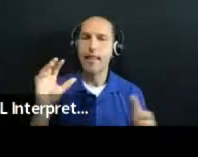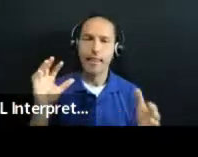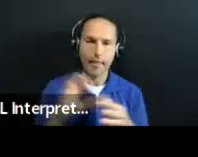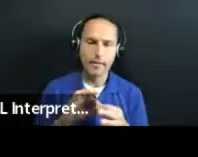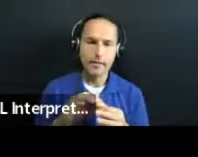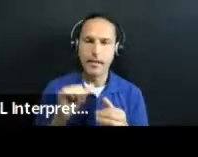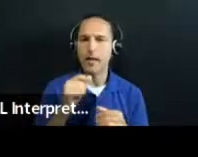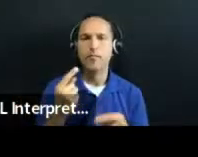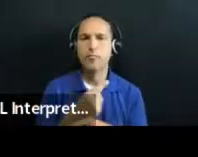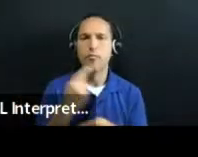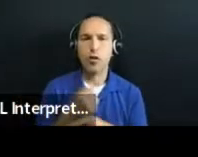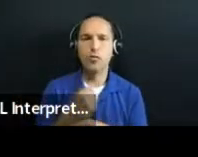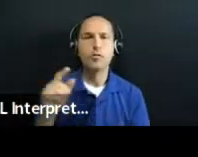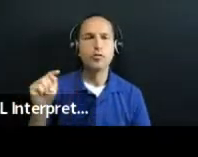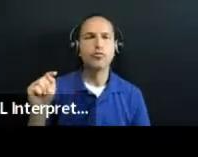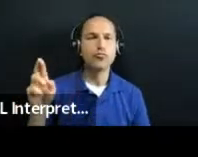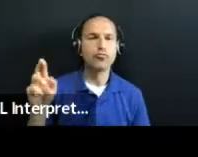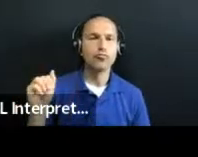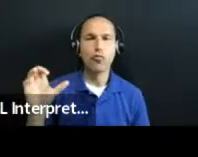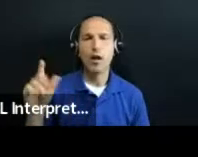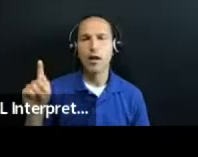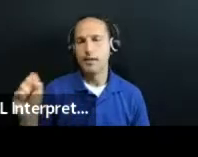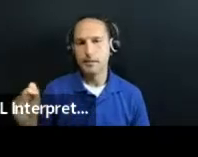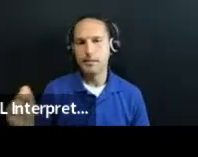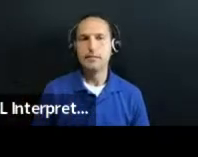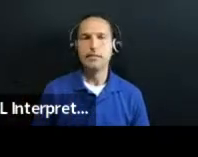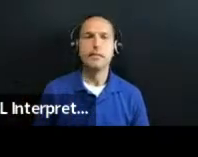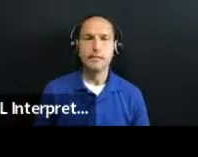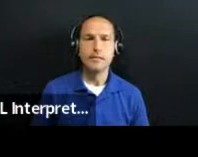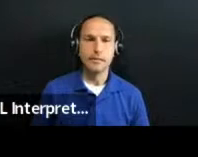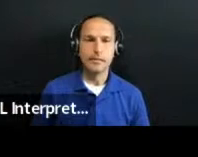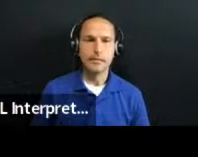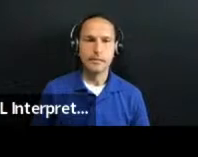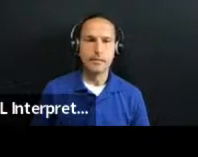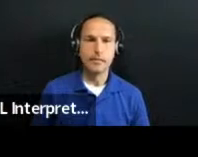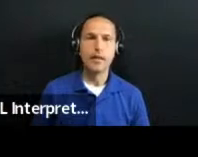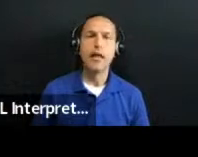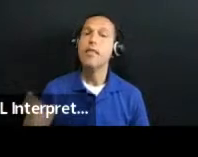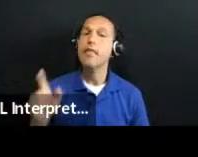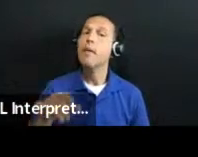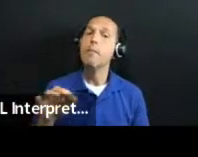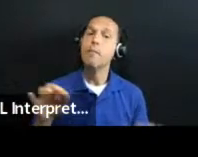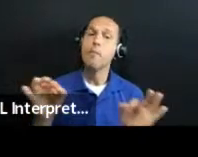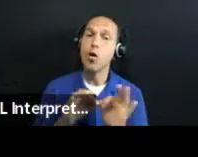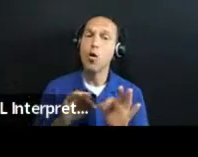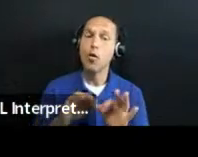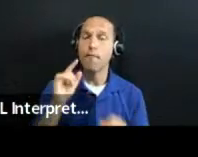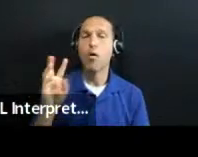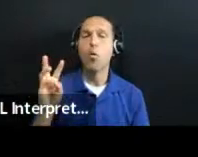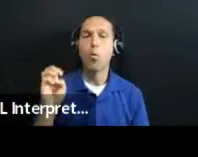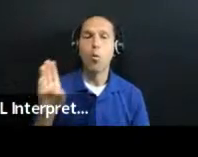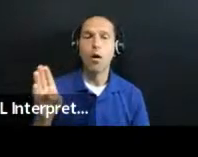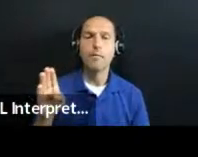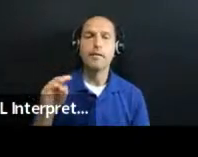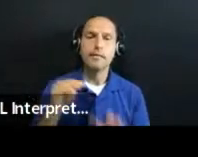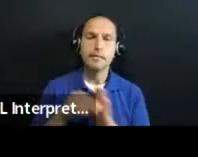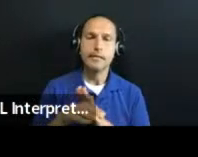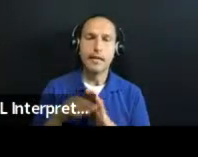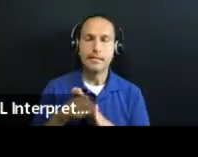have the proper tags or attributes. So this is just important for web accessibility in